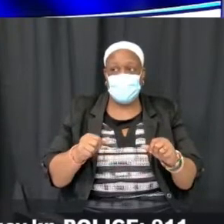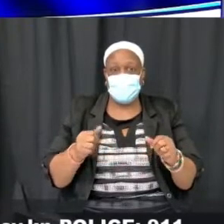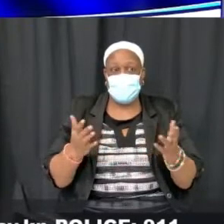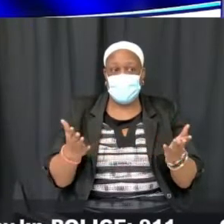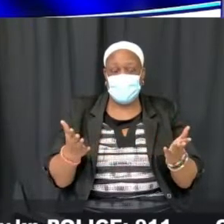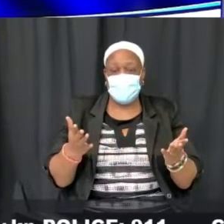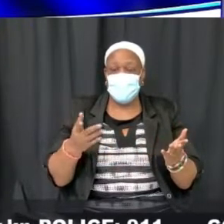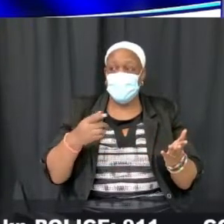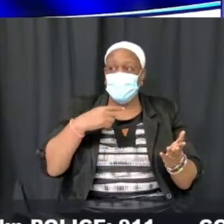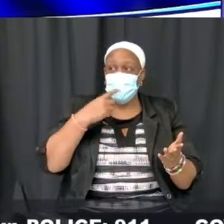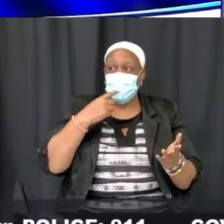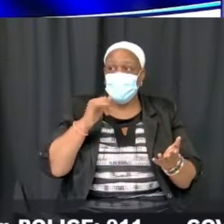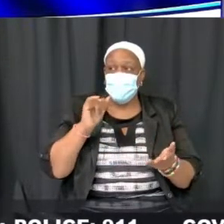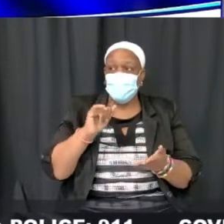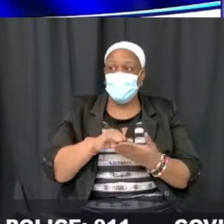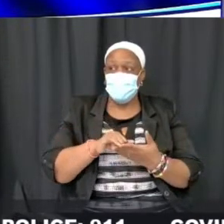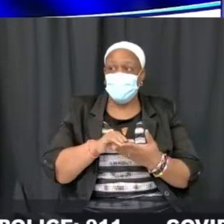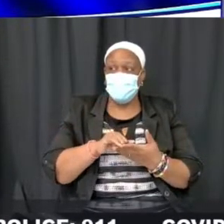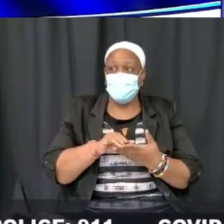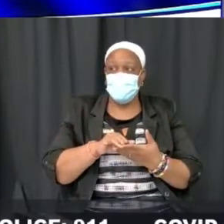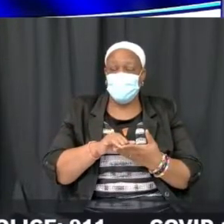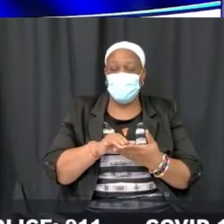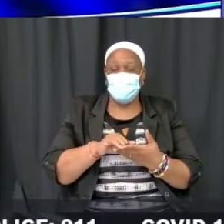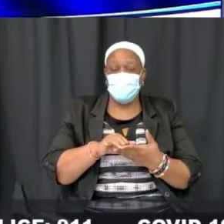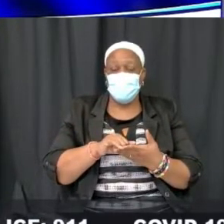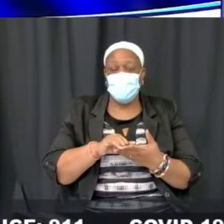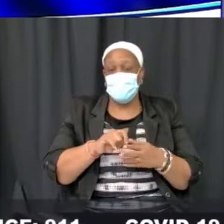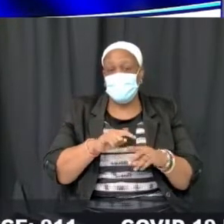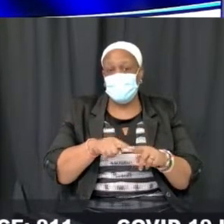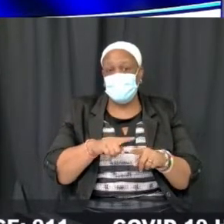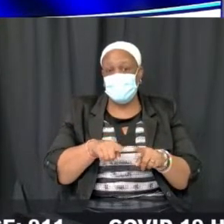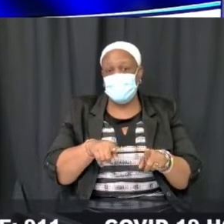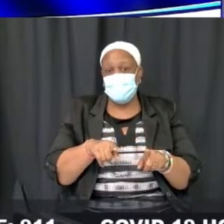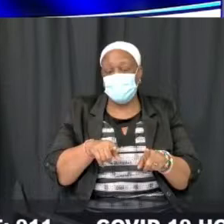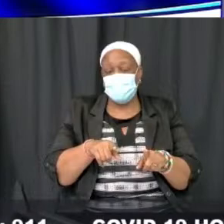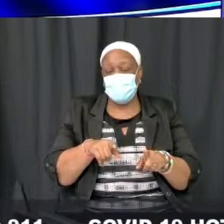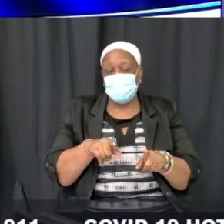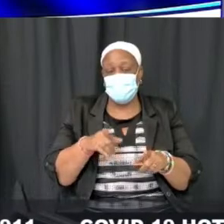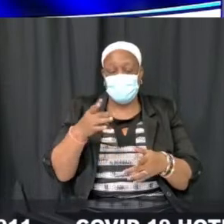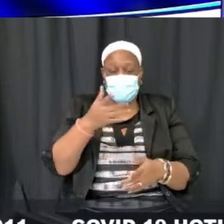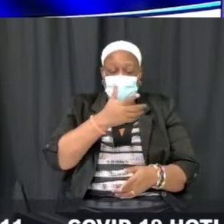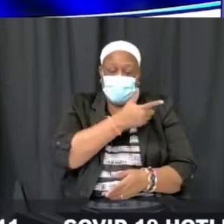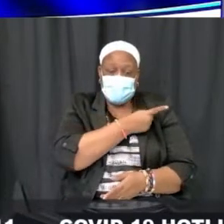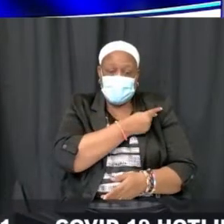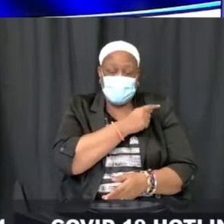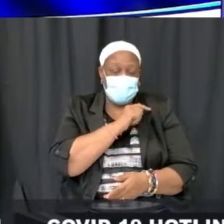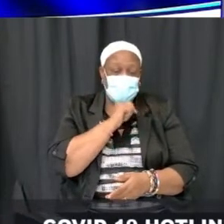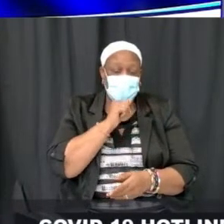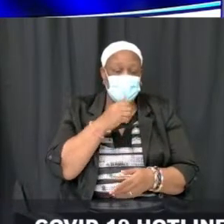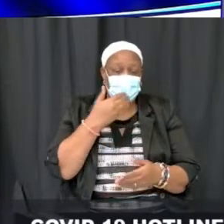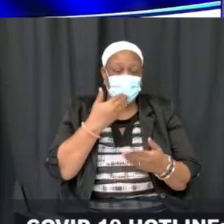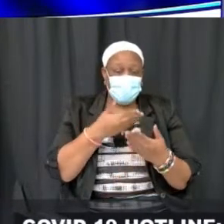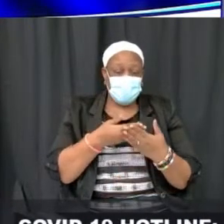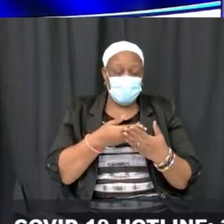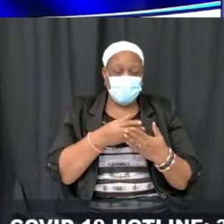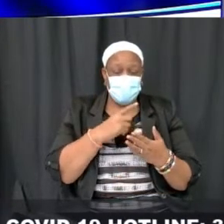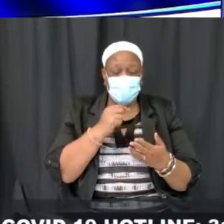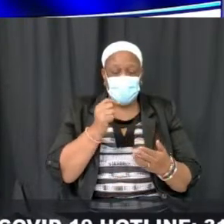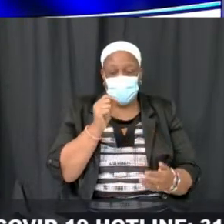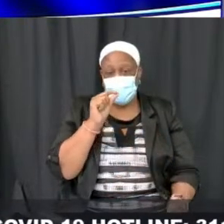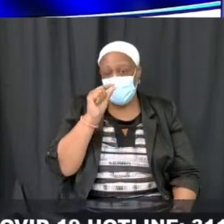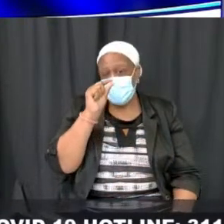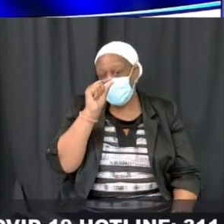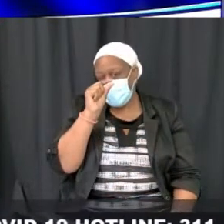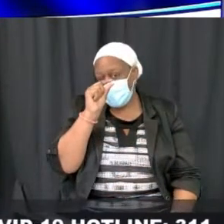been using down there has not been as effective against the Lambda variant as it relates to mild disease. The jury is still